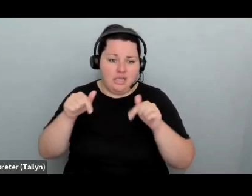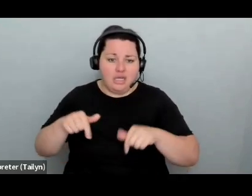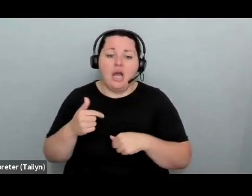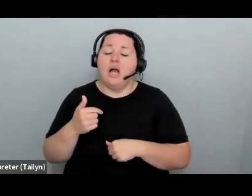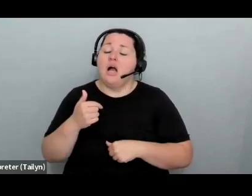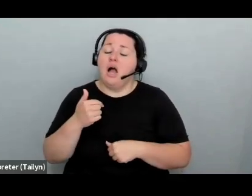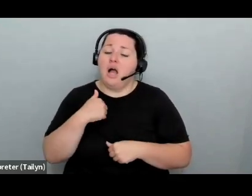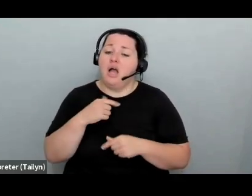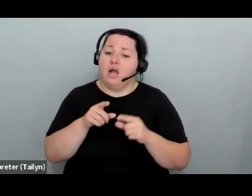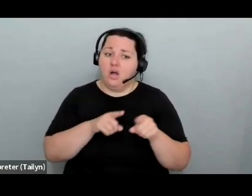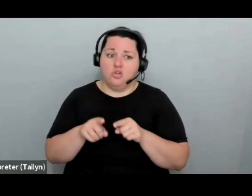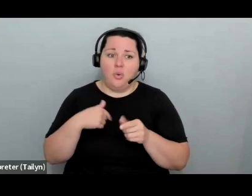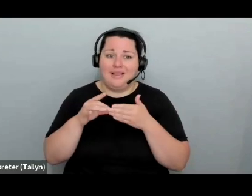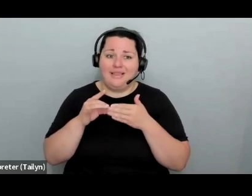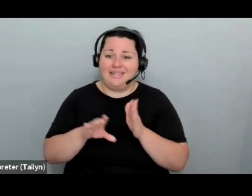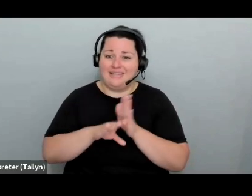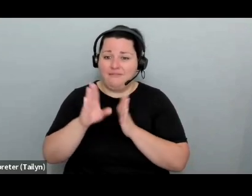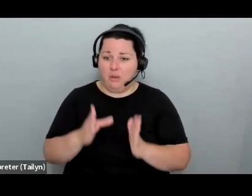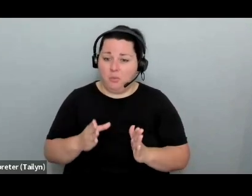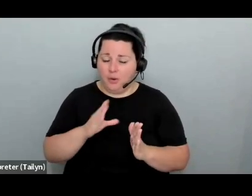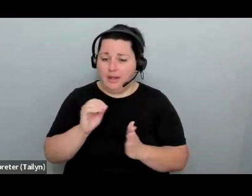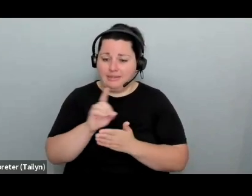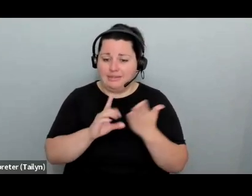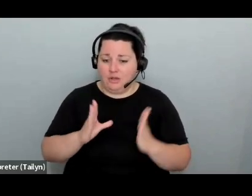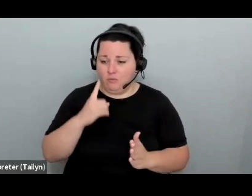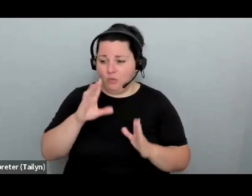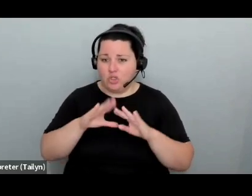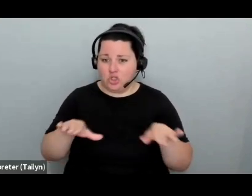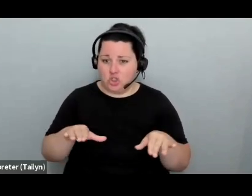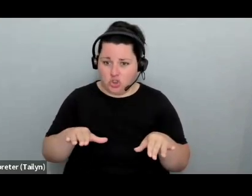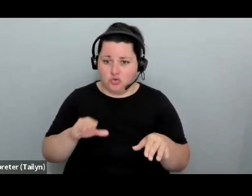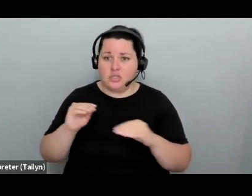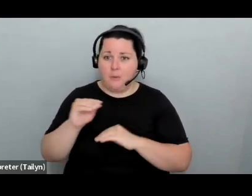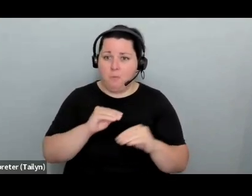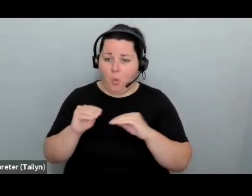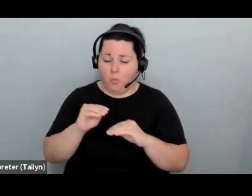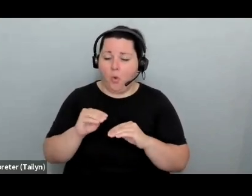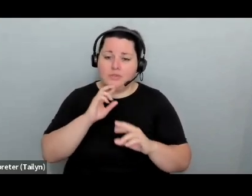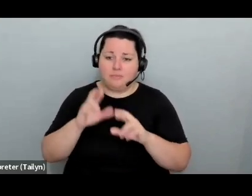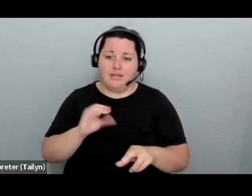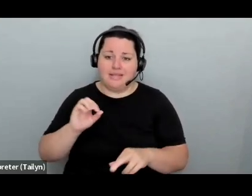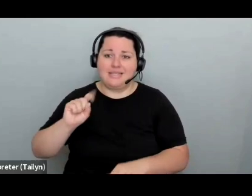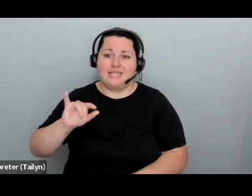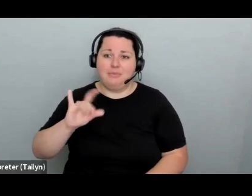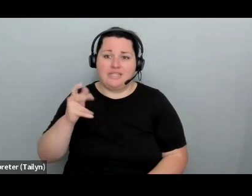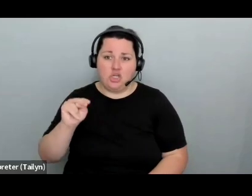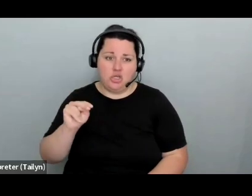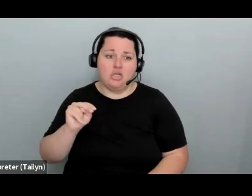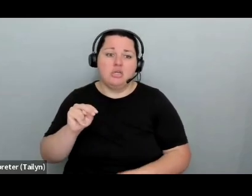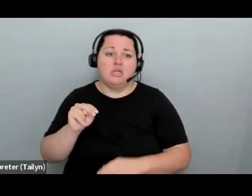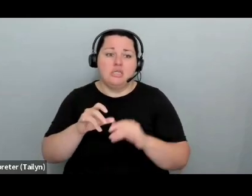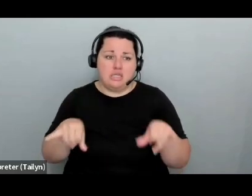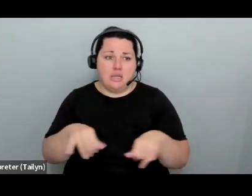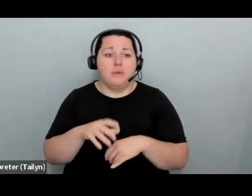I also was the lead developer and designer for the Children's Mobile Response and Stabilization System. And so that